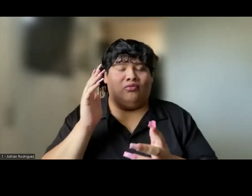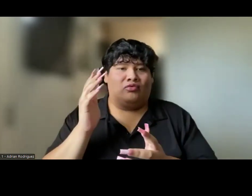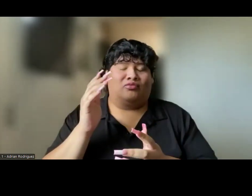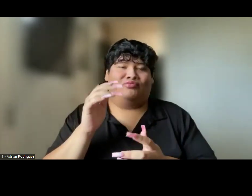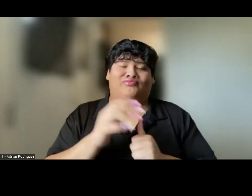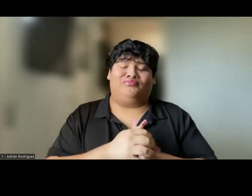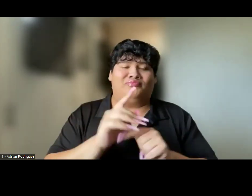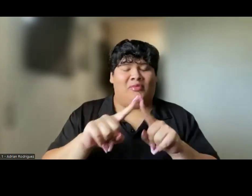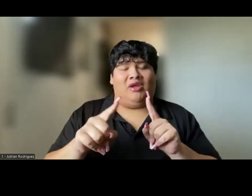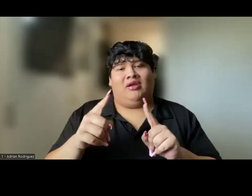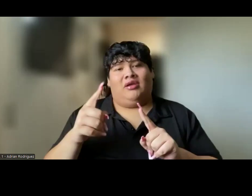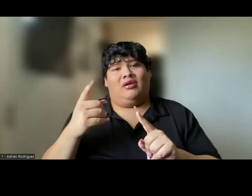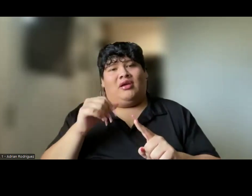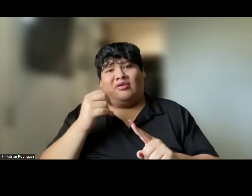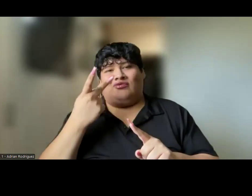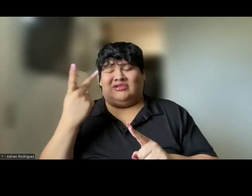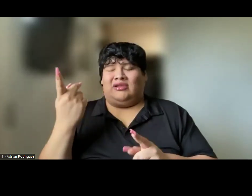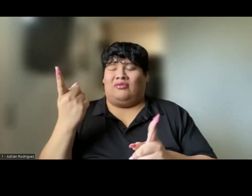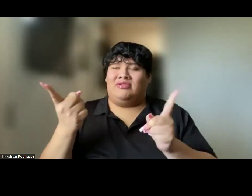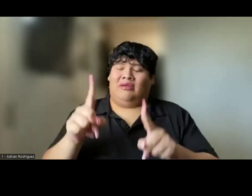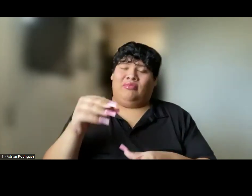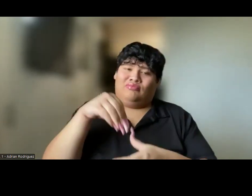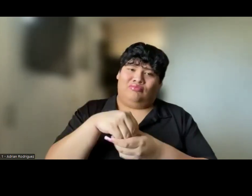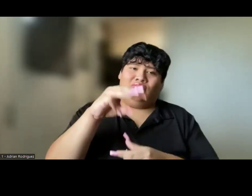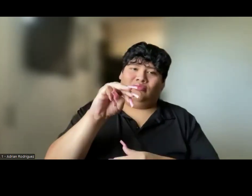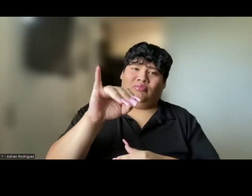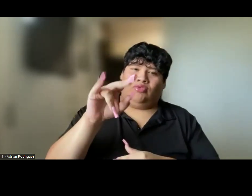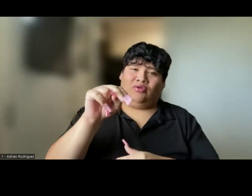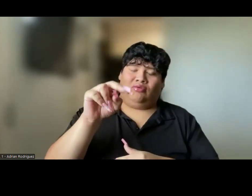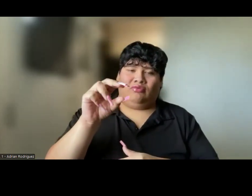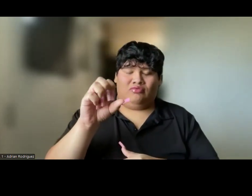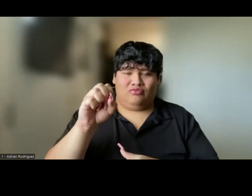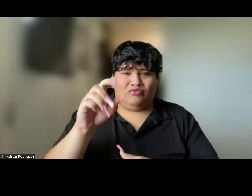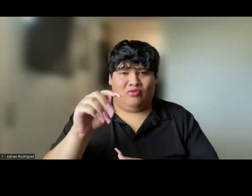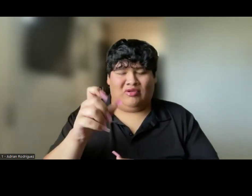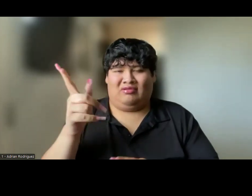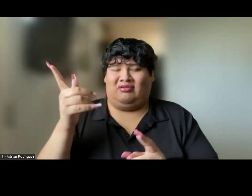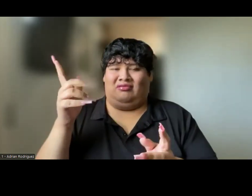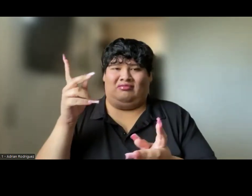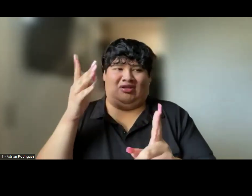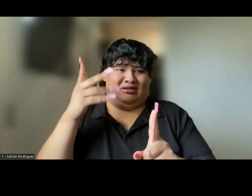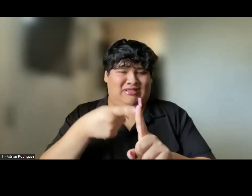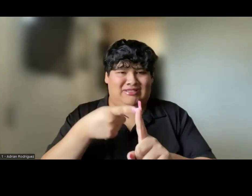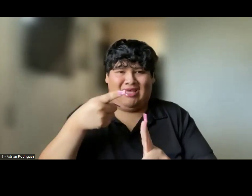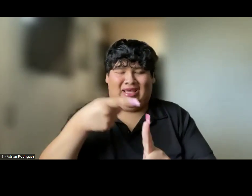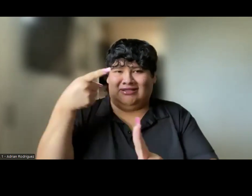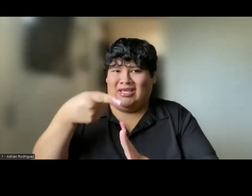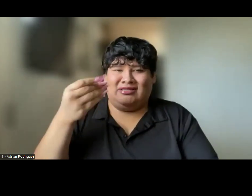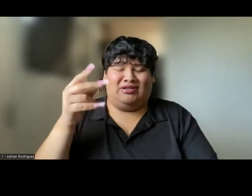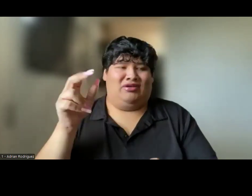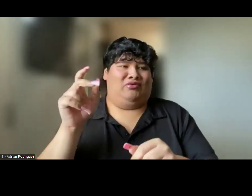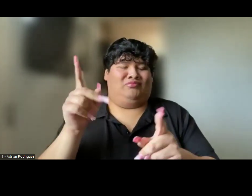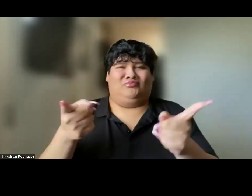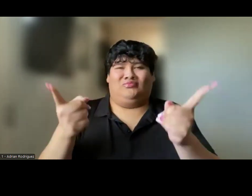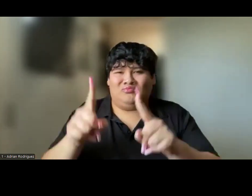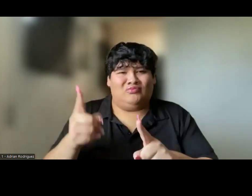Unfortunately, as we have seen in Minnesota, the attacks, the issue around